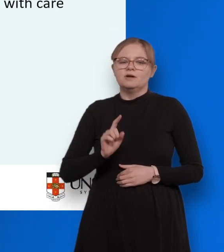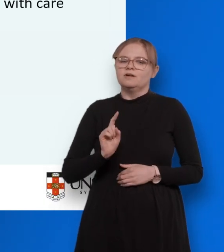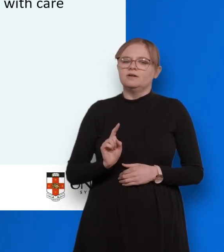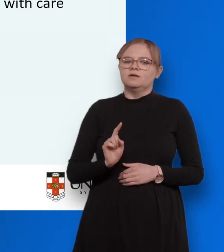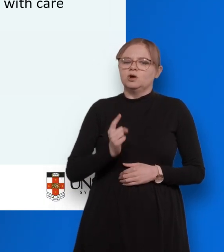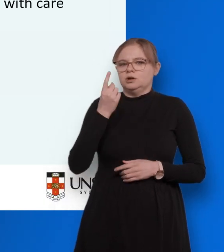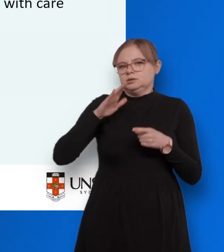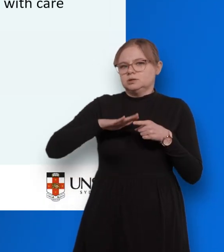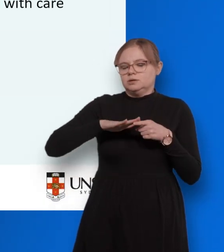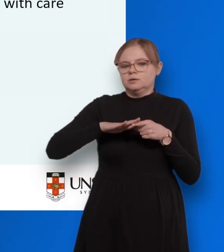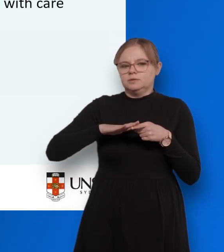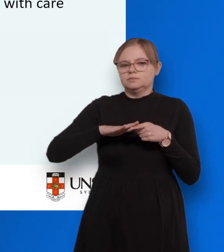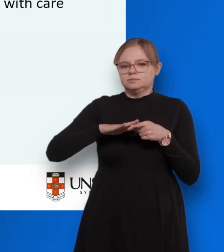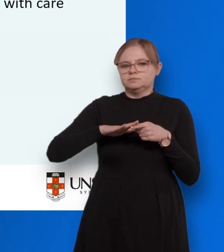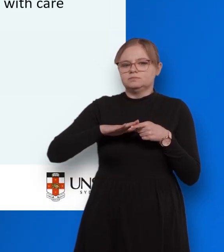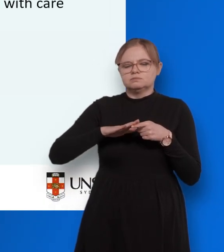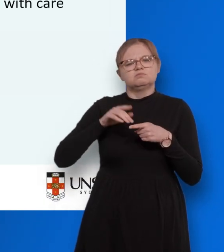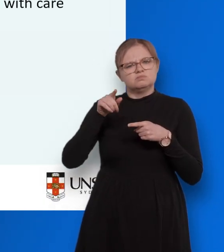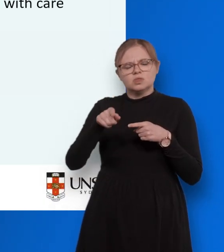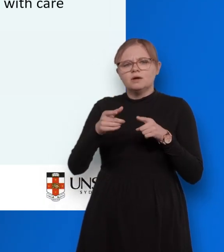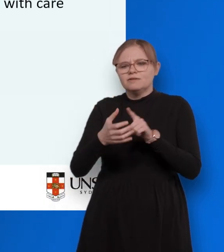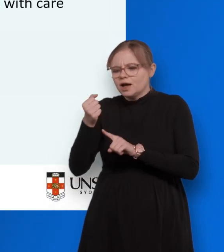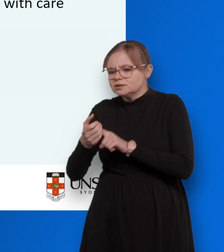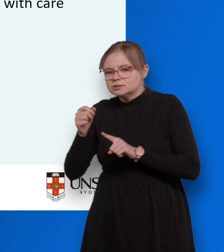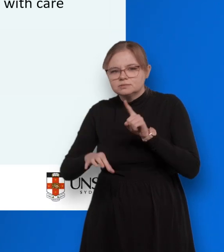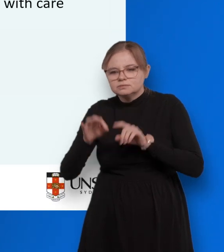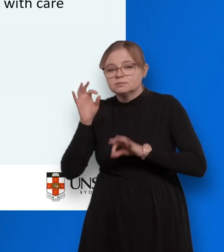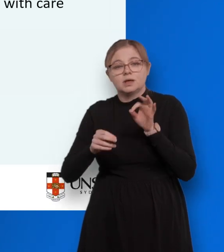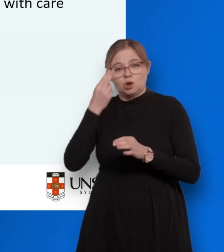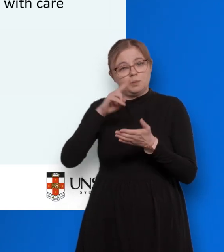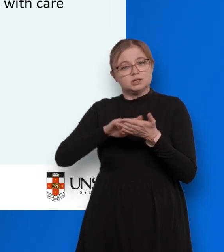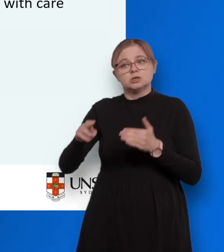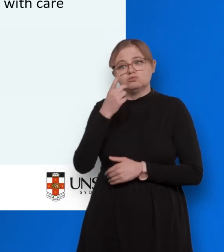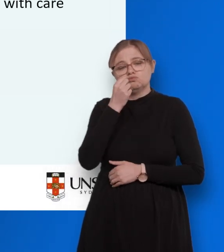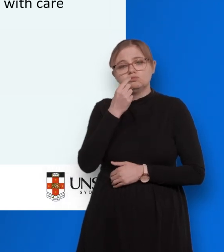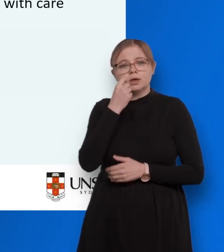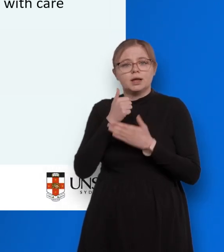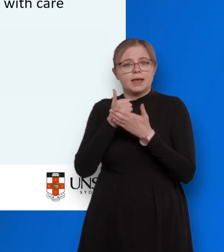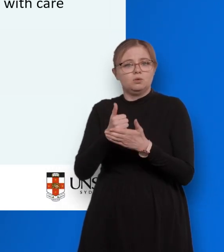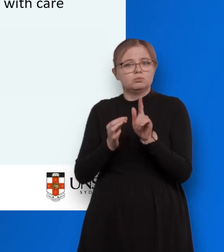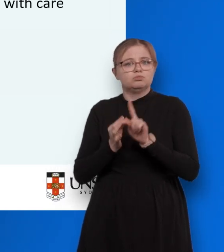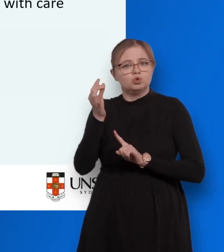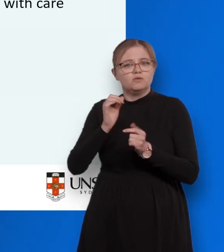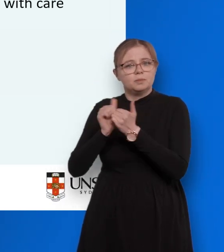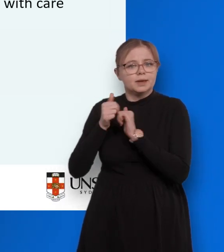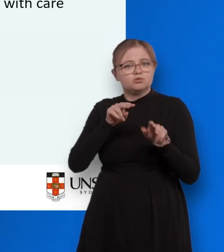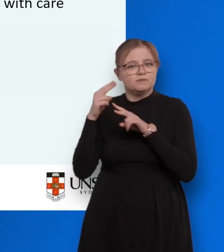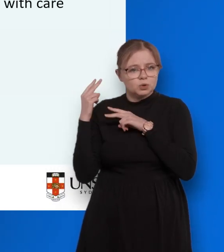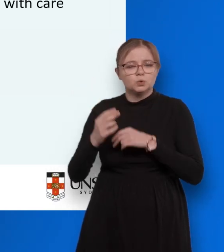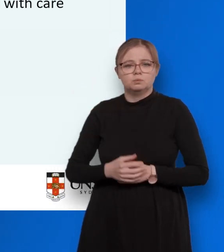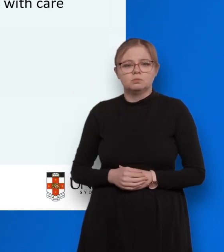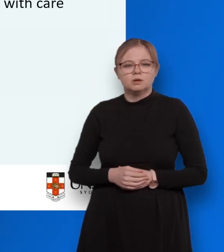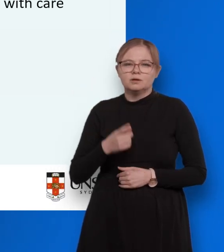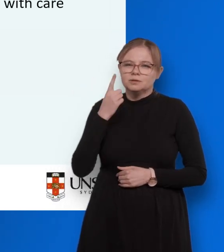findings point to is that anonymization can serve as a mechanism to improve peer review. So especially looking at that